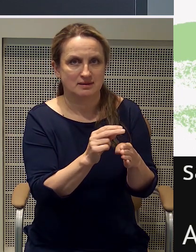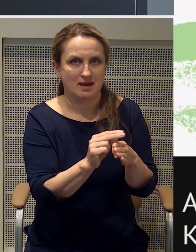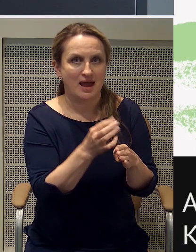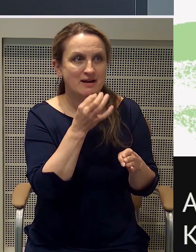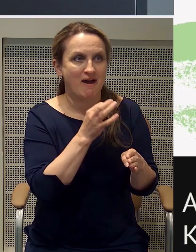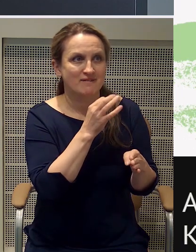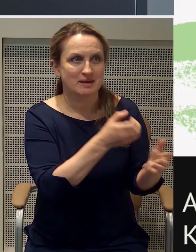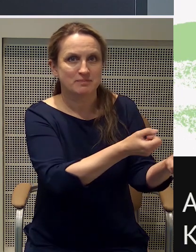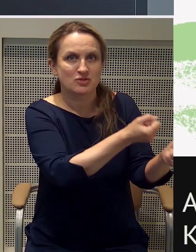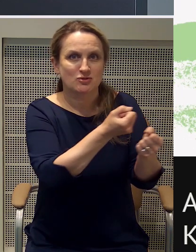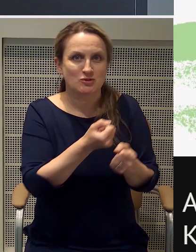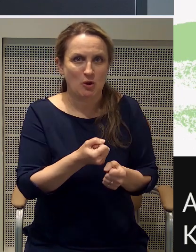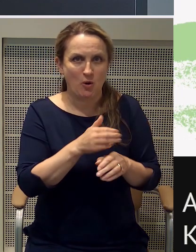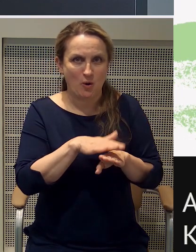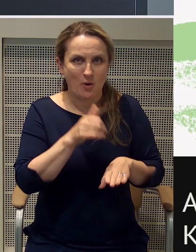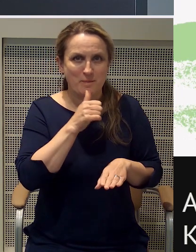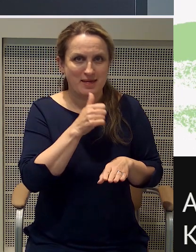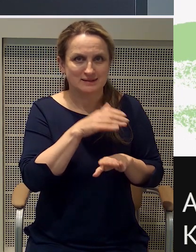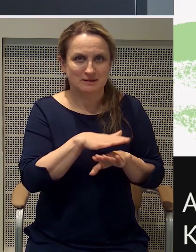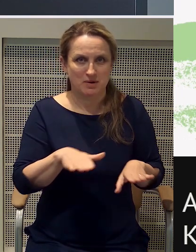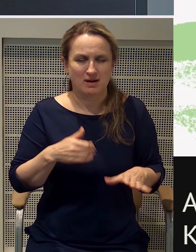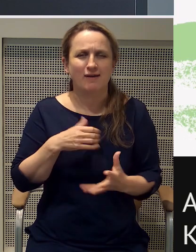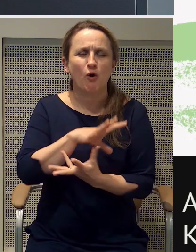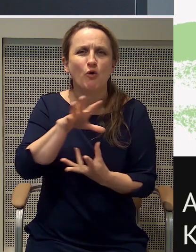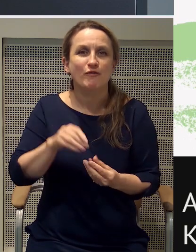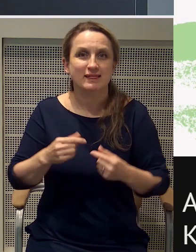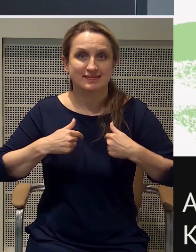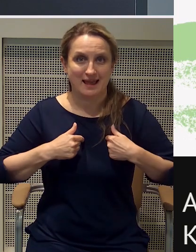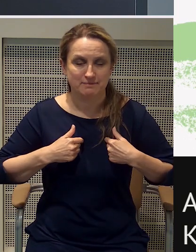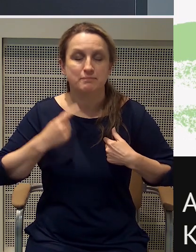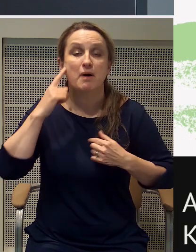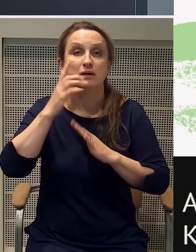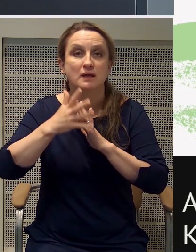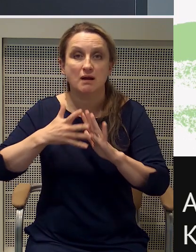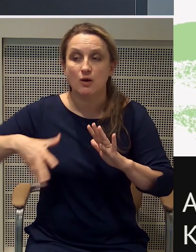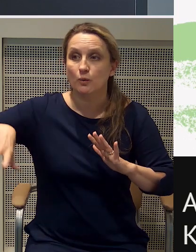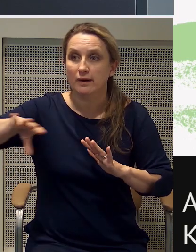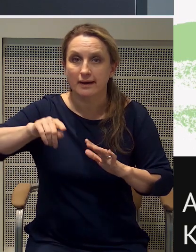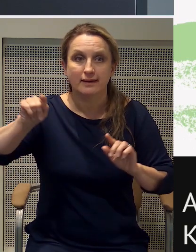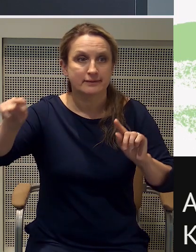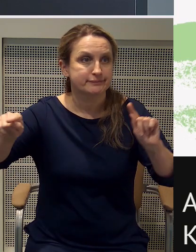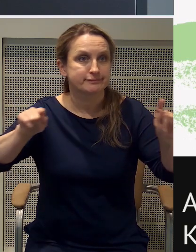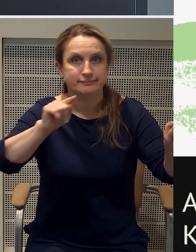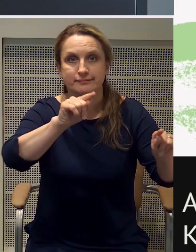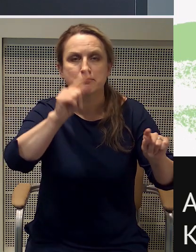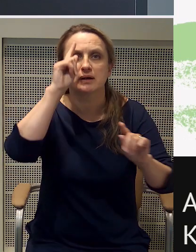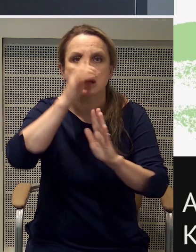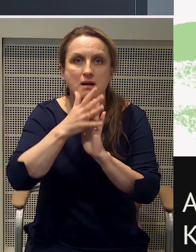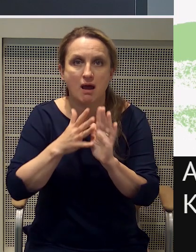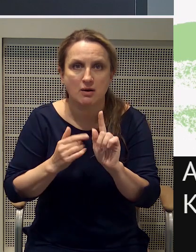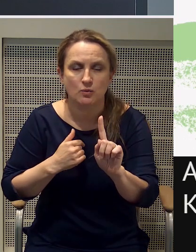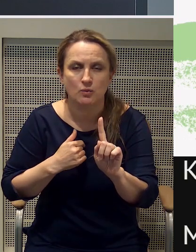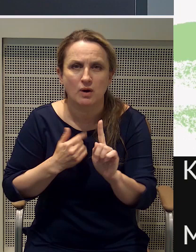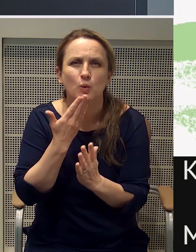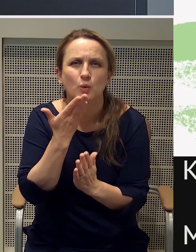actually didn't confirm, in my view, anything that there could be a public procurement to make